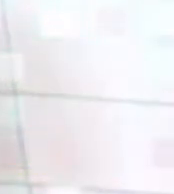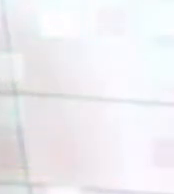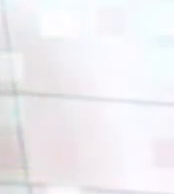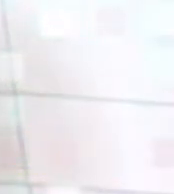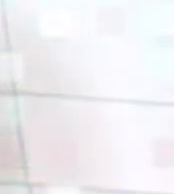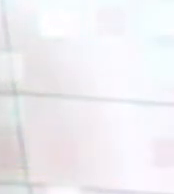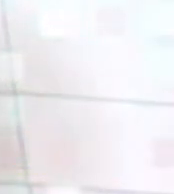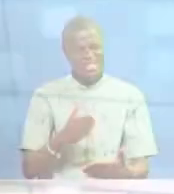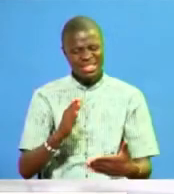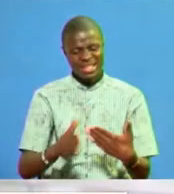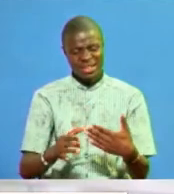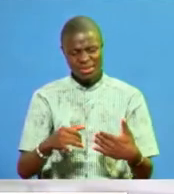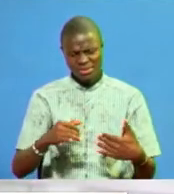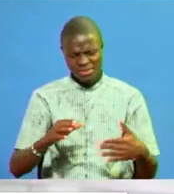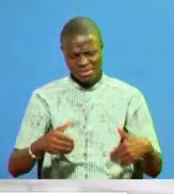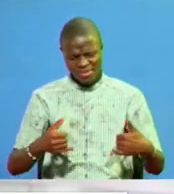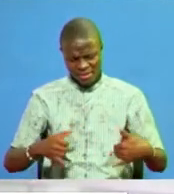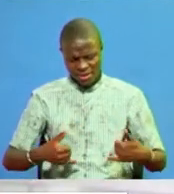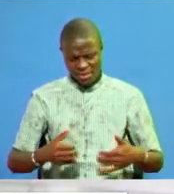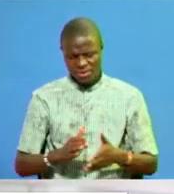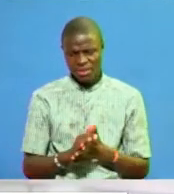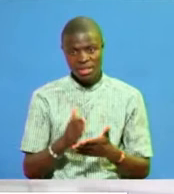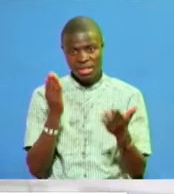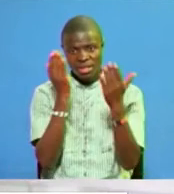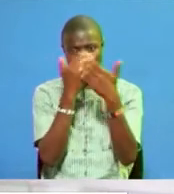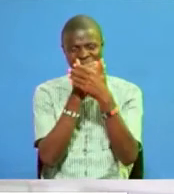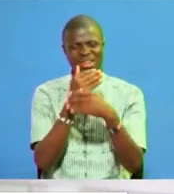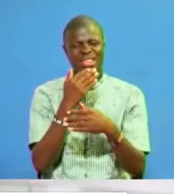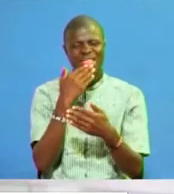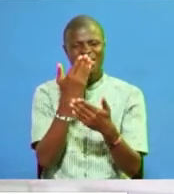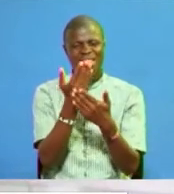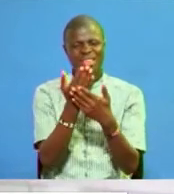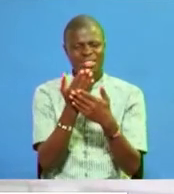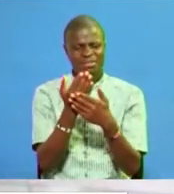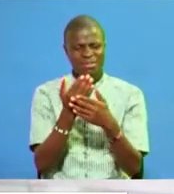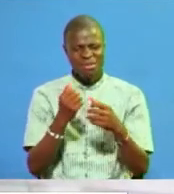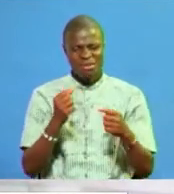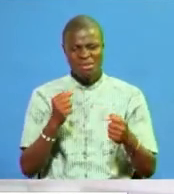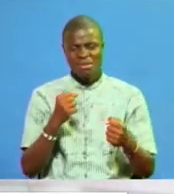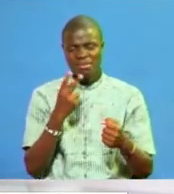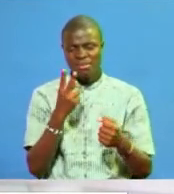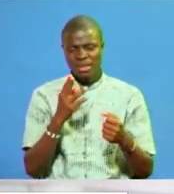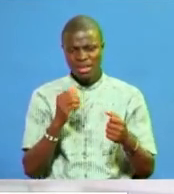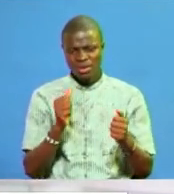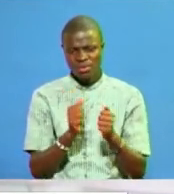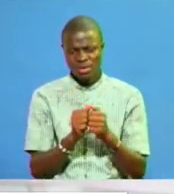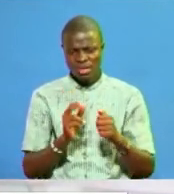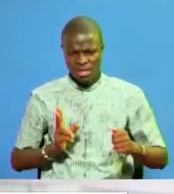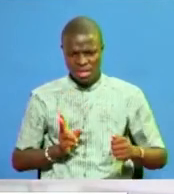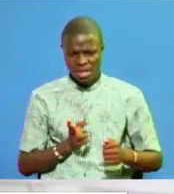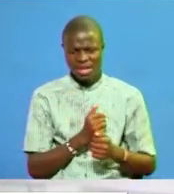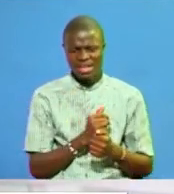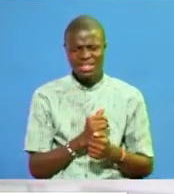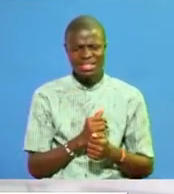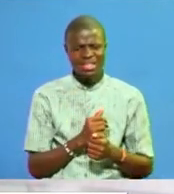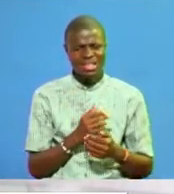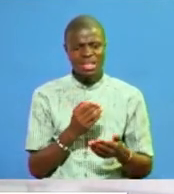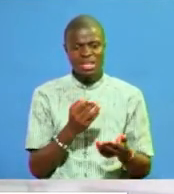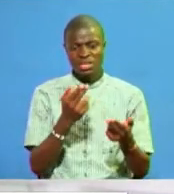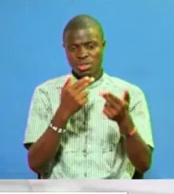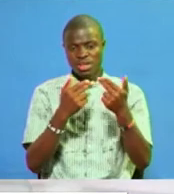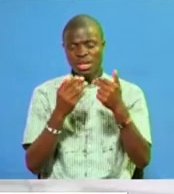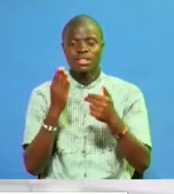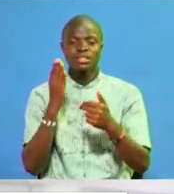Alright, that brings us to the end of our bulletin tonight. Many thanks indeed for keeping us company. Be sure to join me again tomorrow for the Primetime